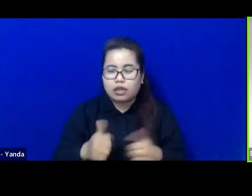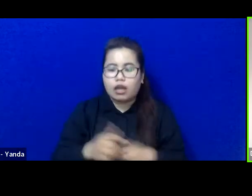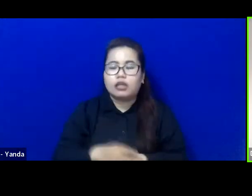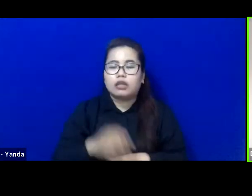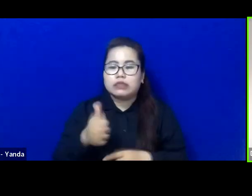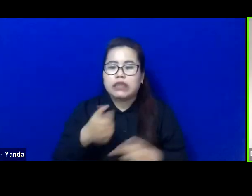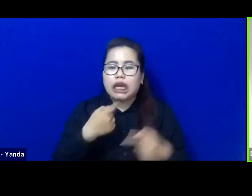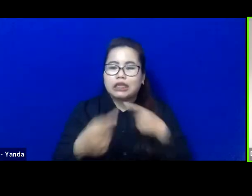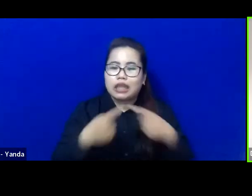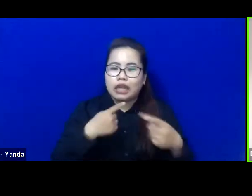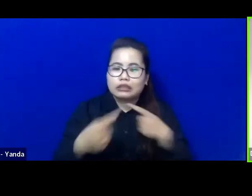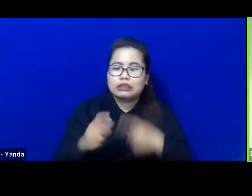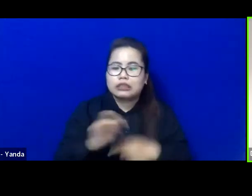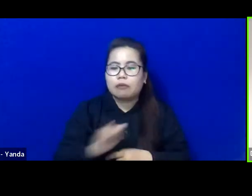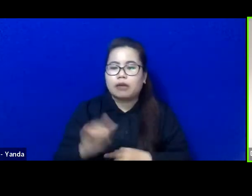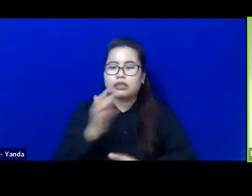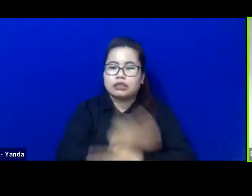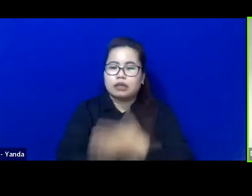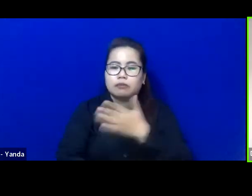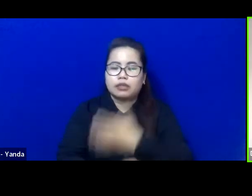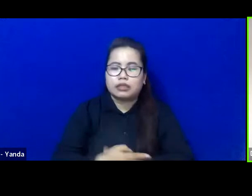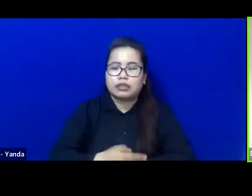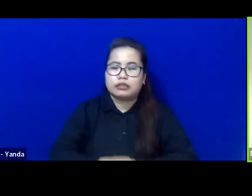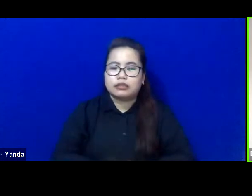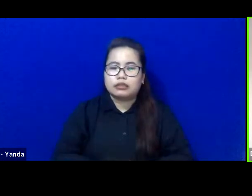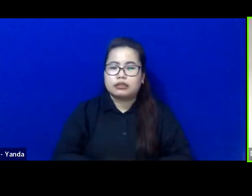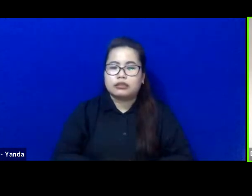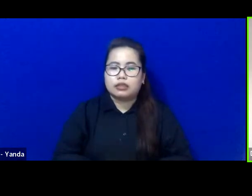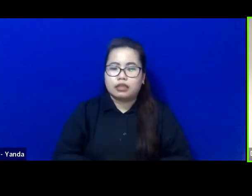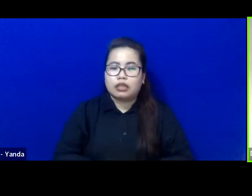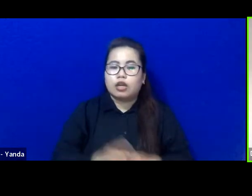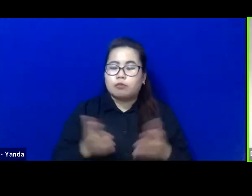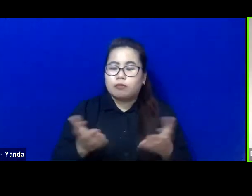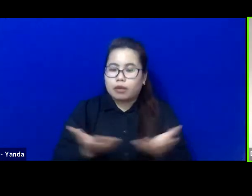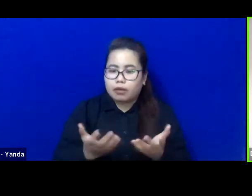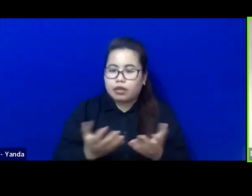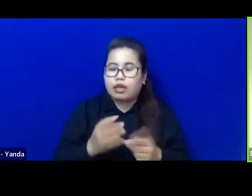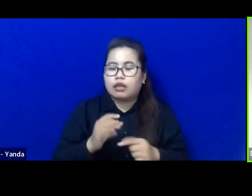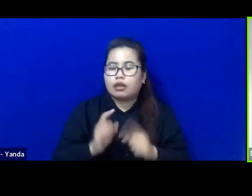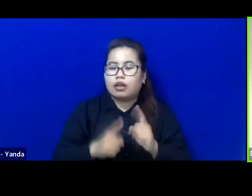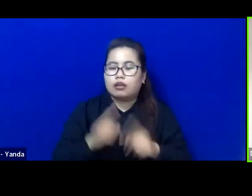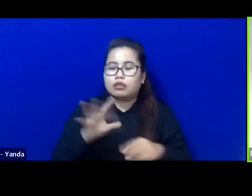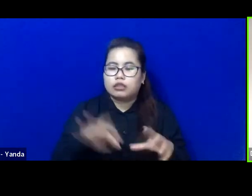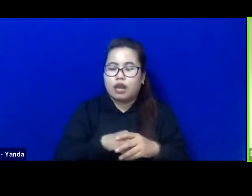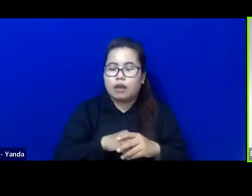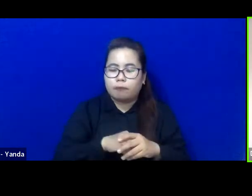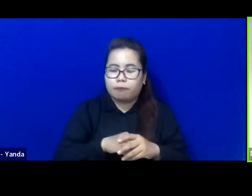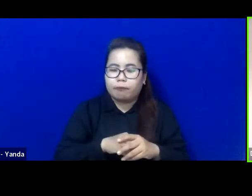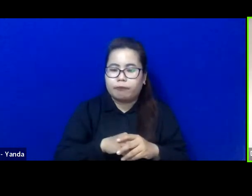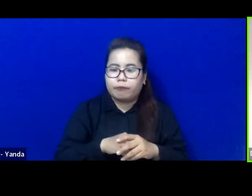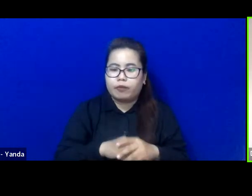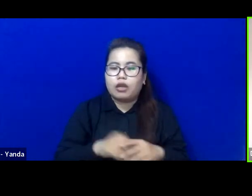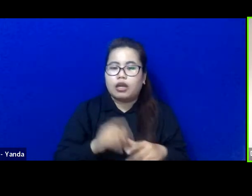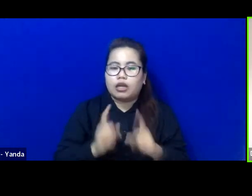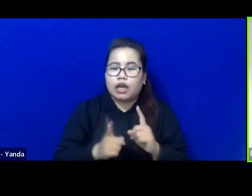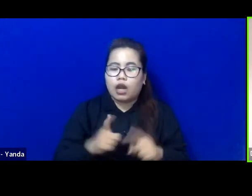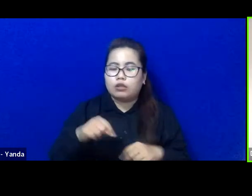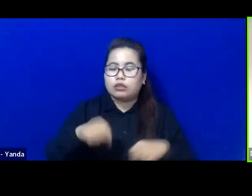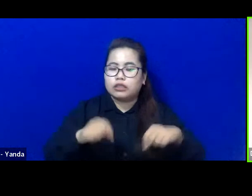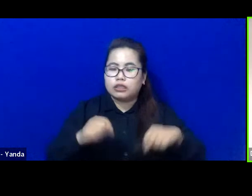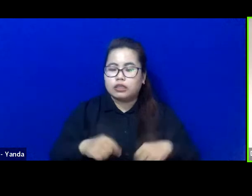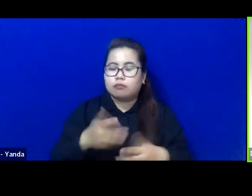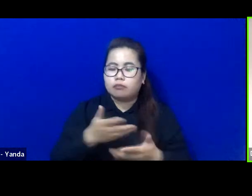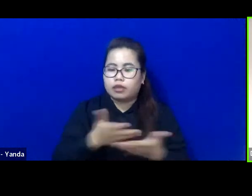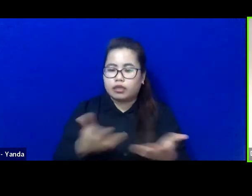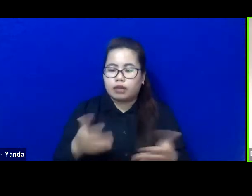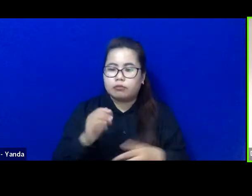all within 5 weeks. And so this particular sessions is especially very important because I think